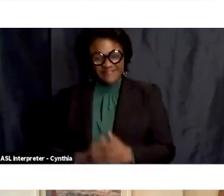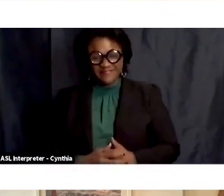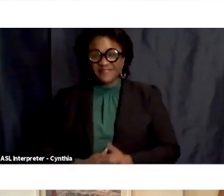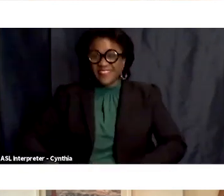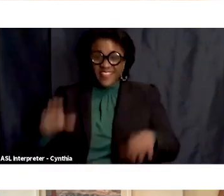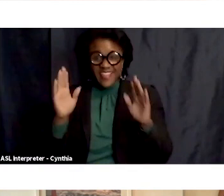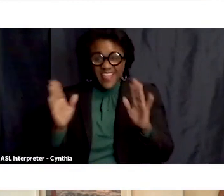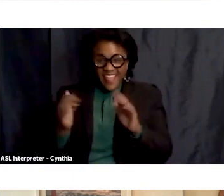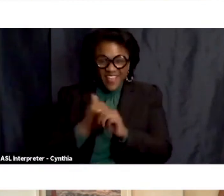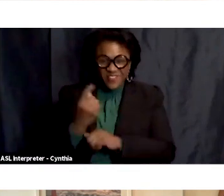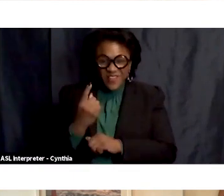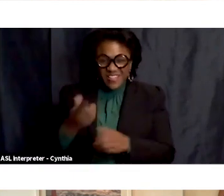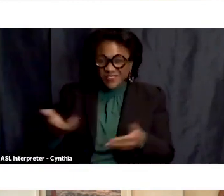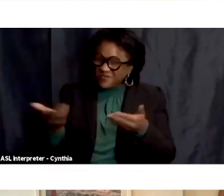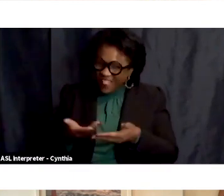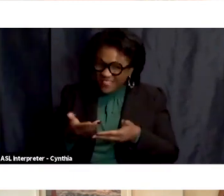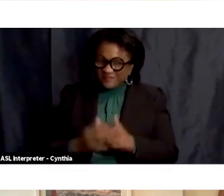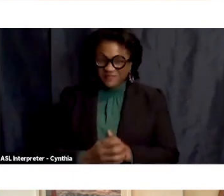Hey, everybody. Welcome.